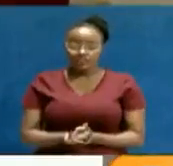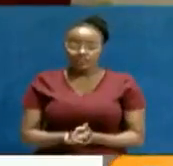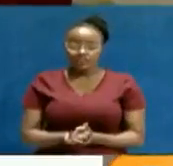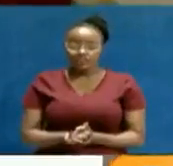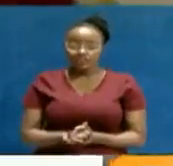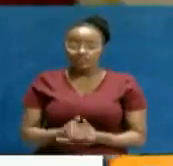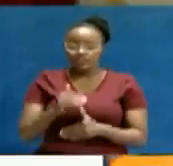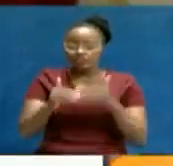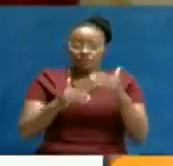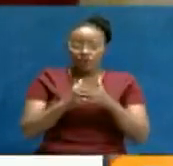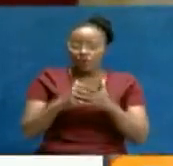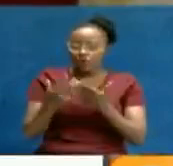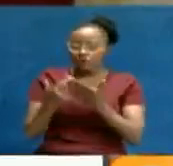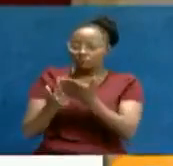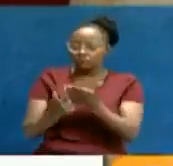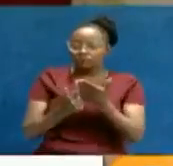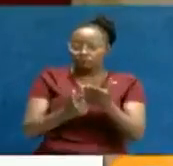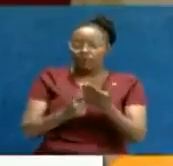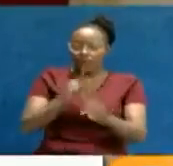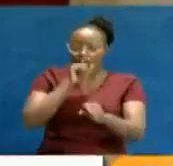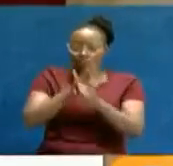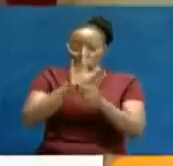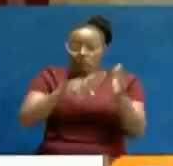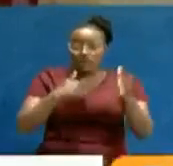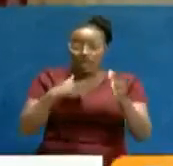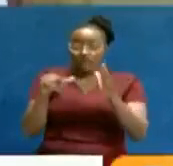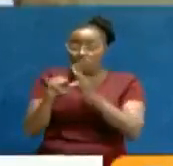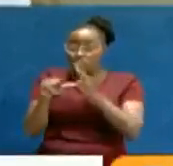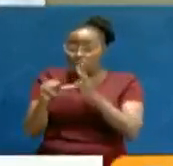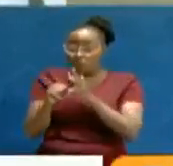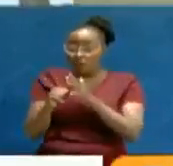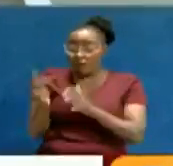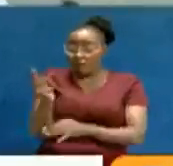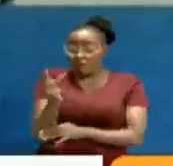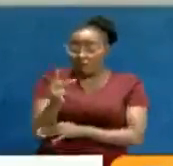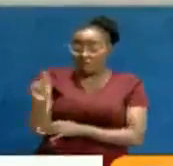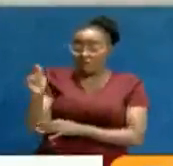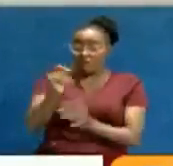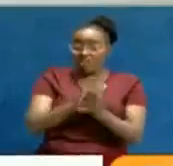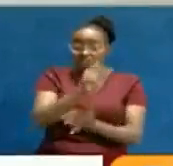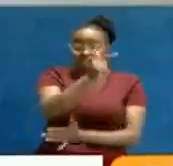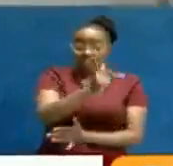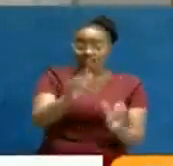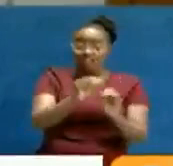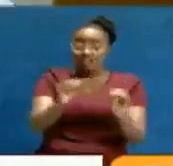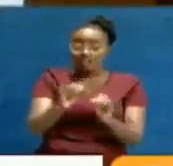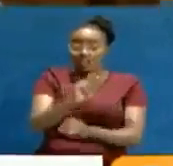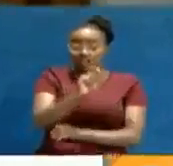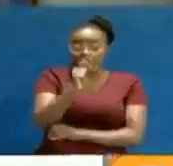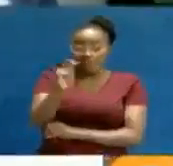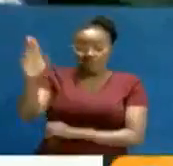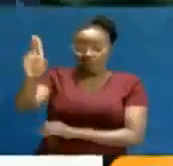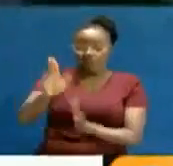In all their engagements, they were quick to assure there were not diplomatic hostilities between the two neighboring countries. Presidents